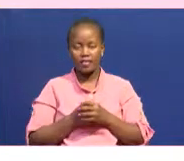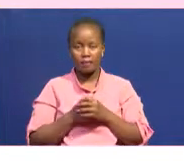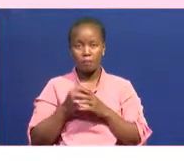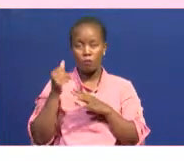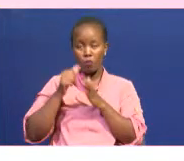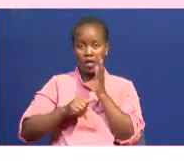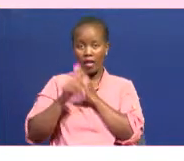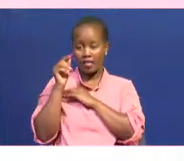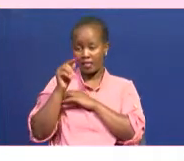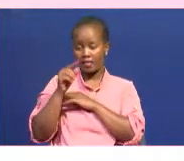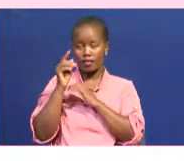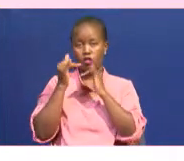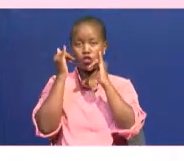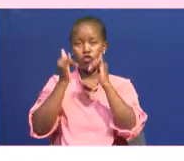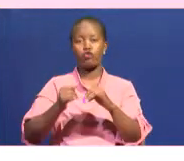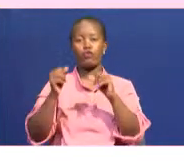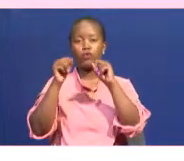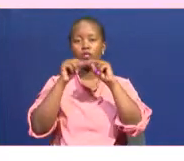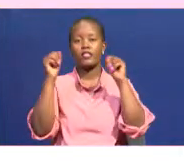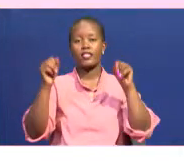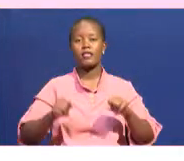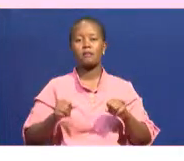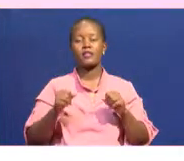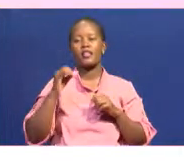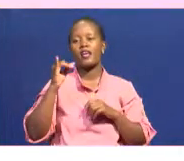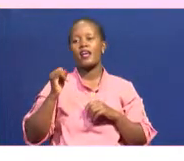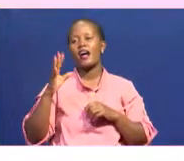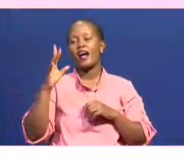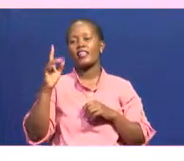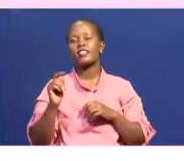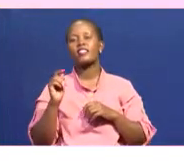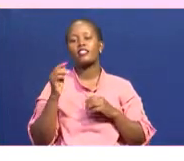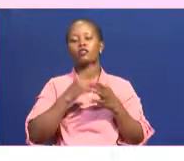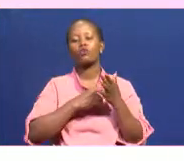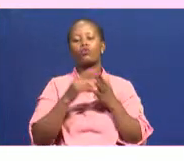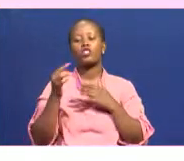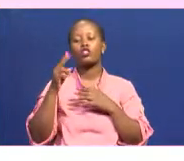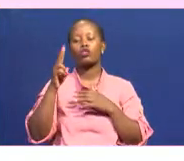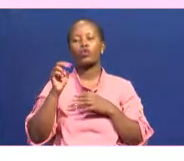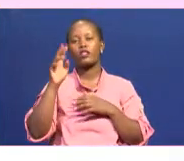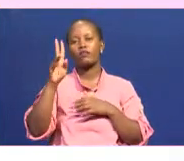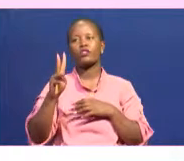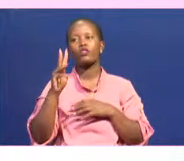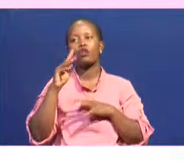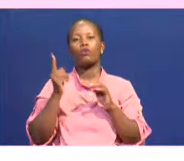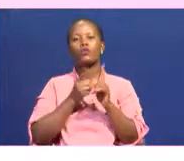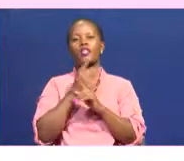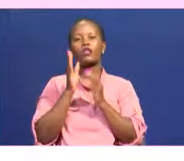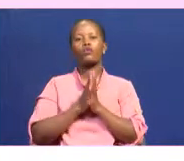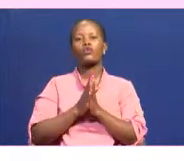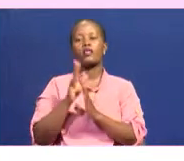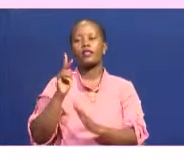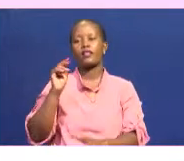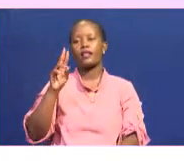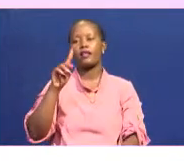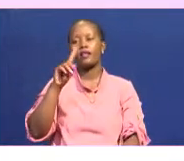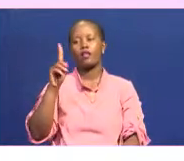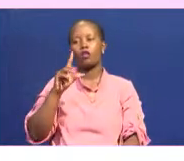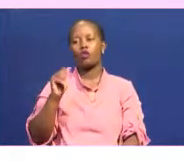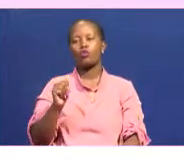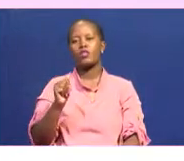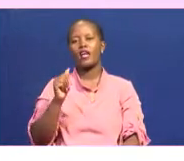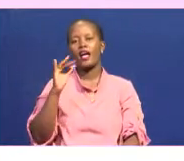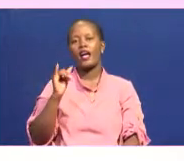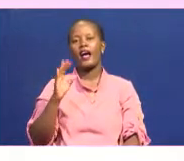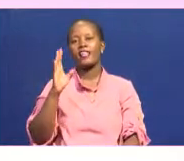new arrangement, the ICT Week 24 will culminate with the first edition of the KUSA ICT Awards.